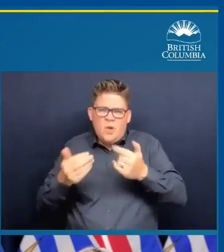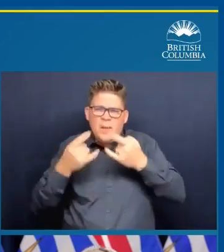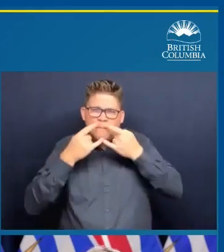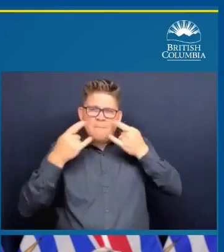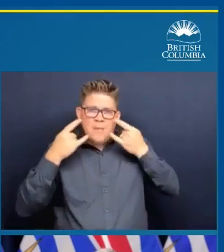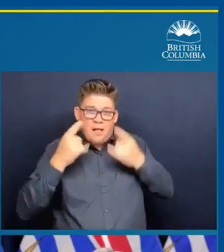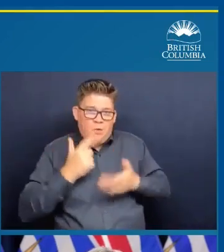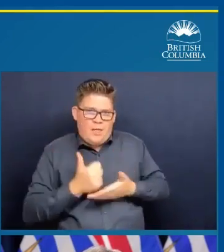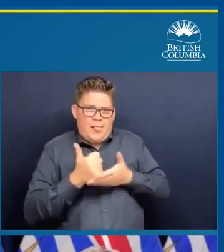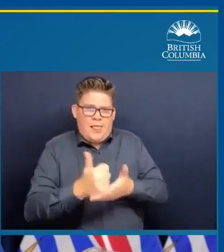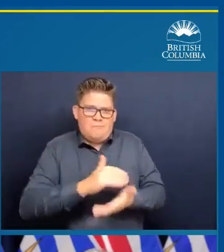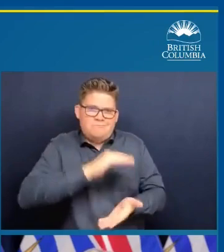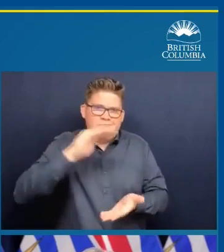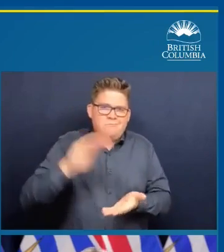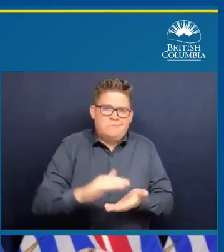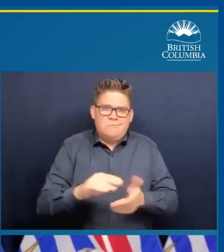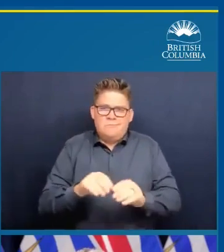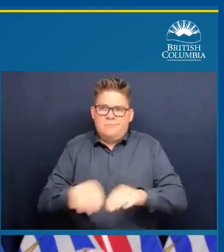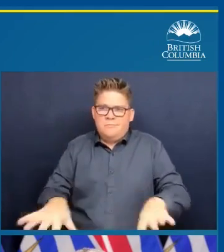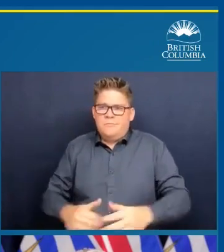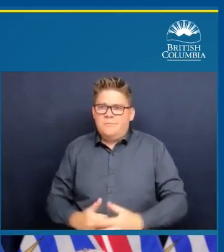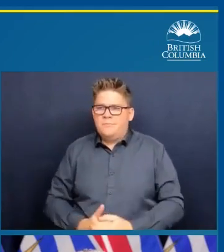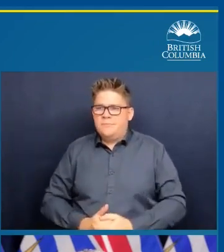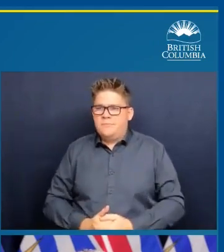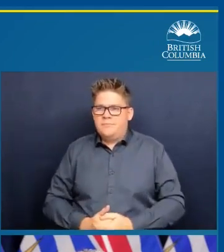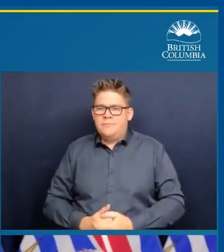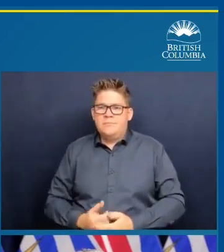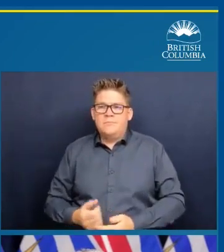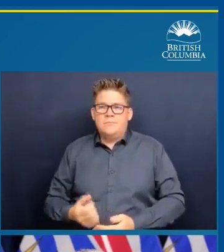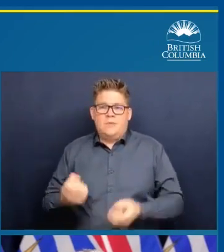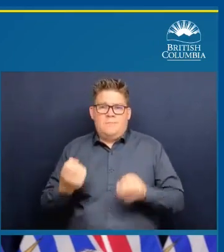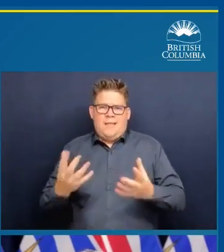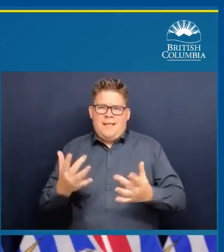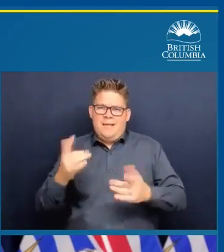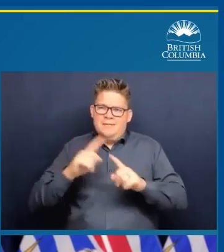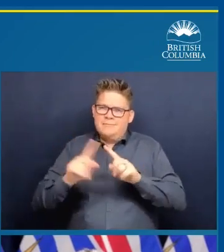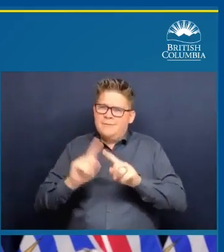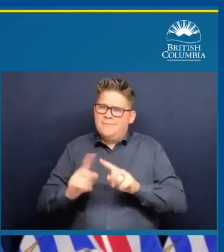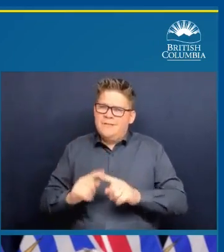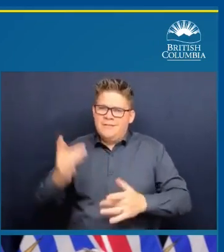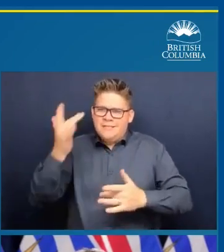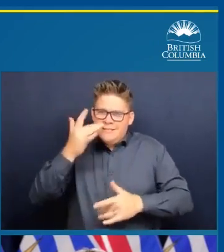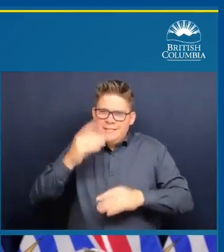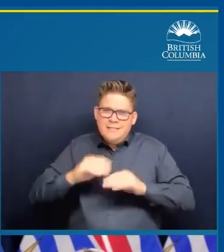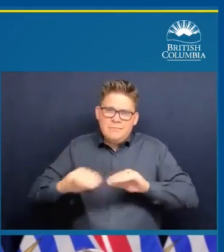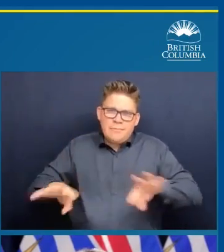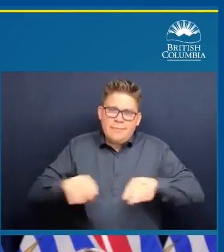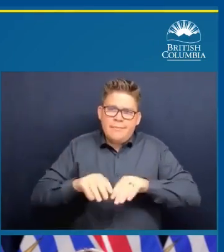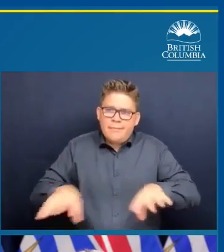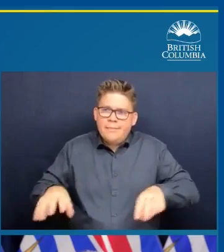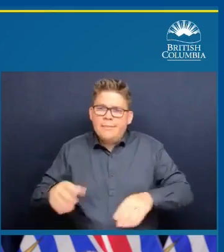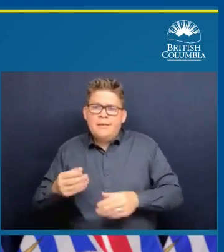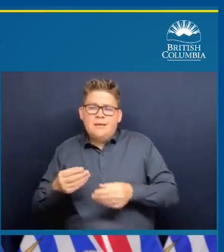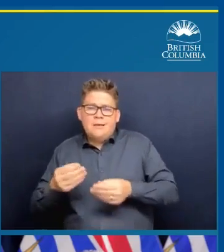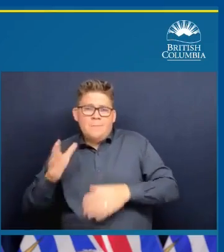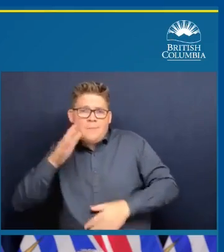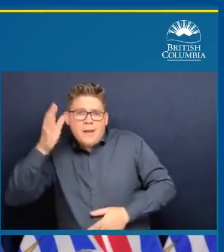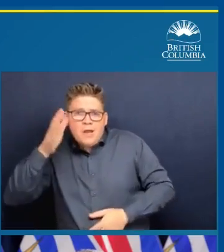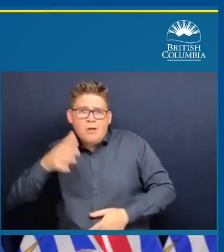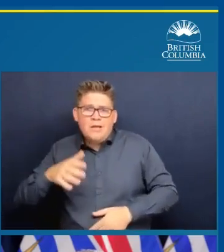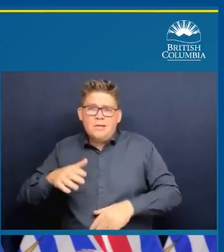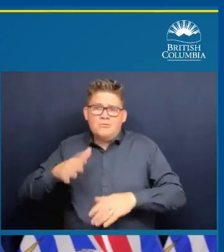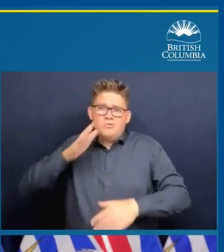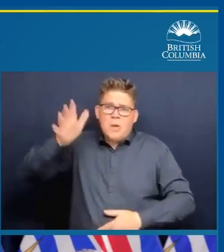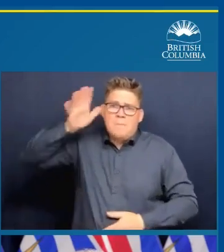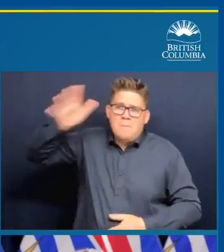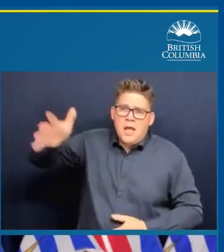within families, between siblings, between parents and children, grandparents and others, in those settings where we don't think about